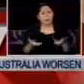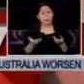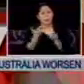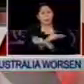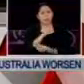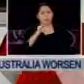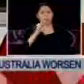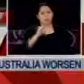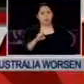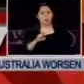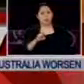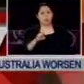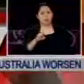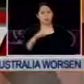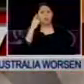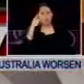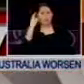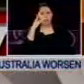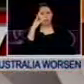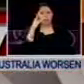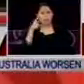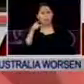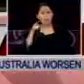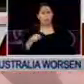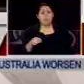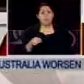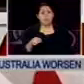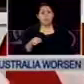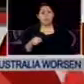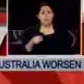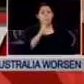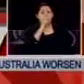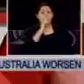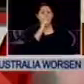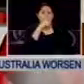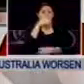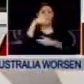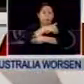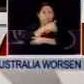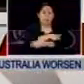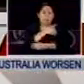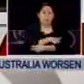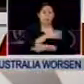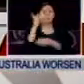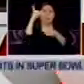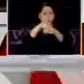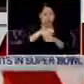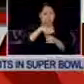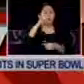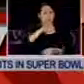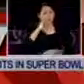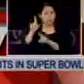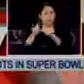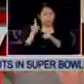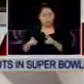case, the exemption holds water. The privacy of the bank deposits may not be inquired into. I just wanted to emphasize the point